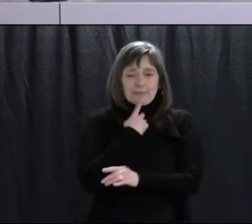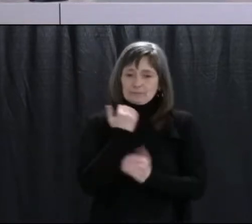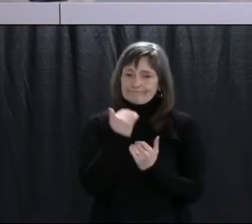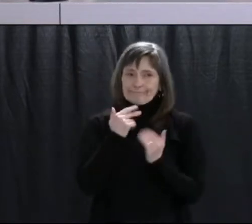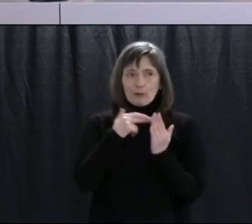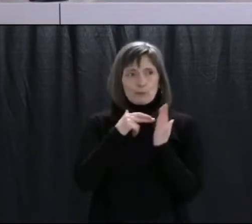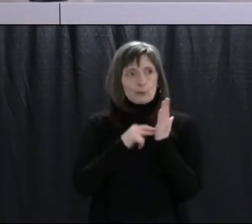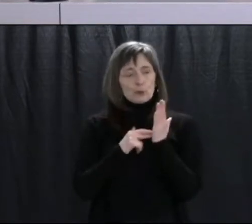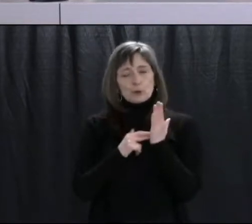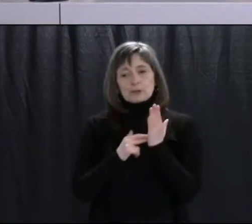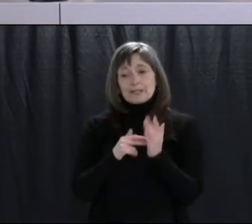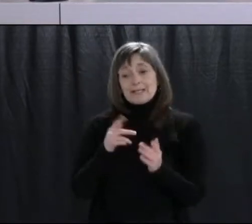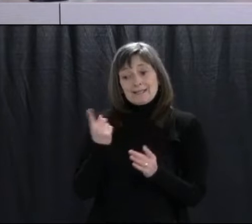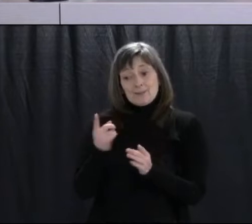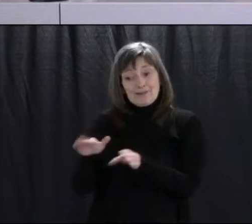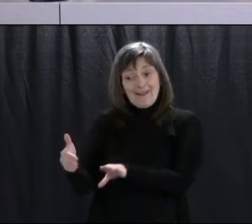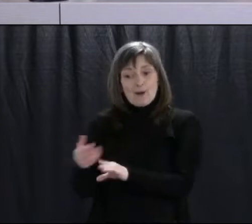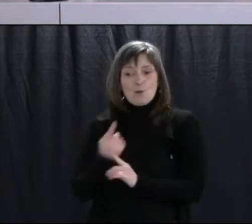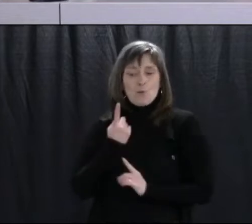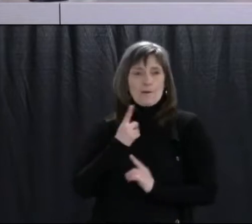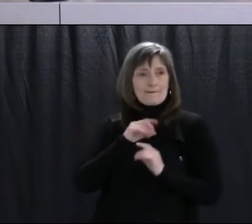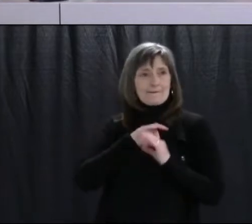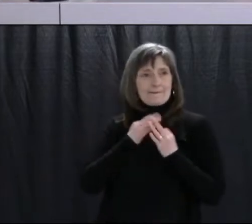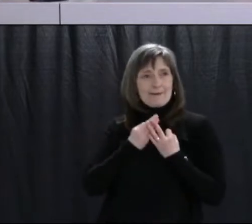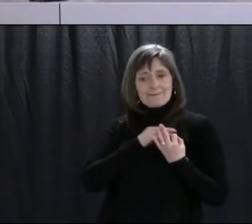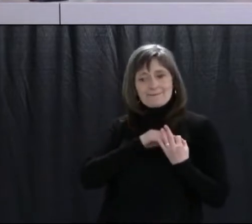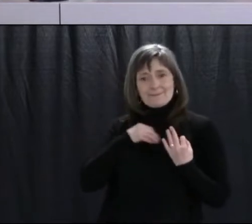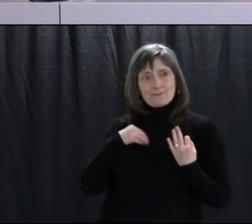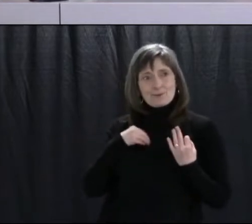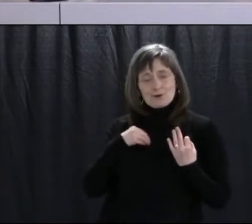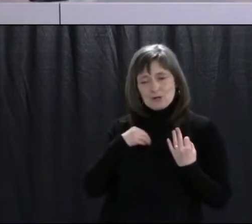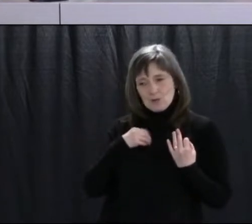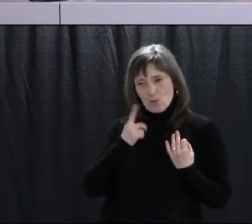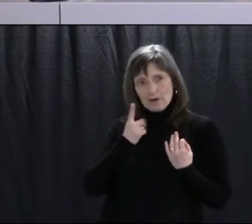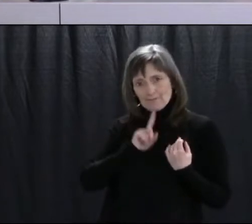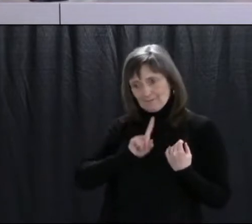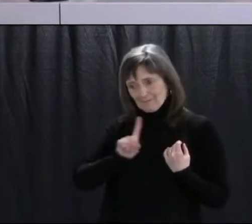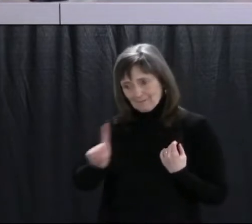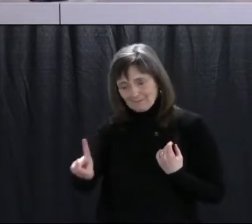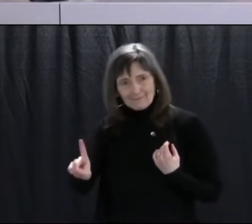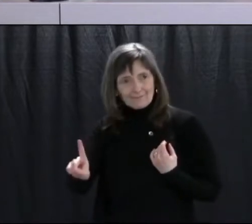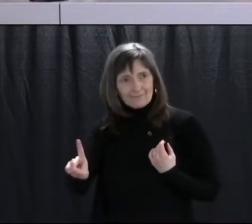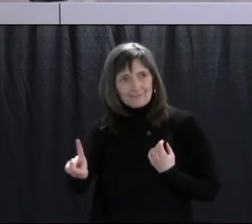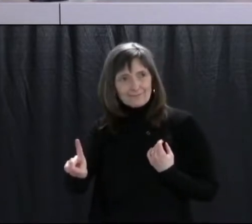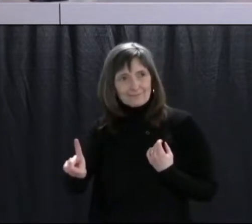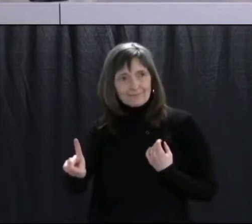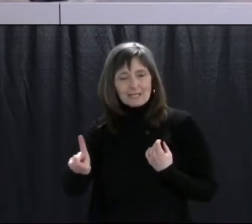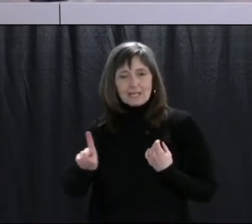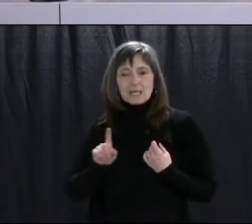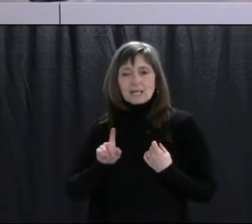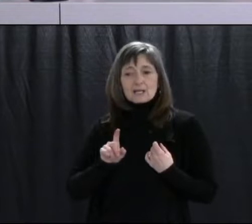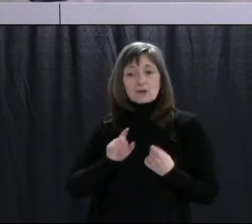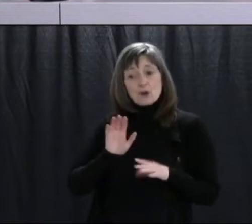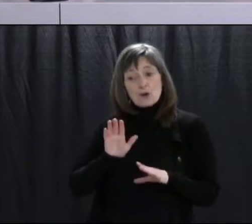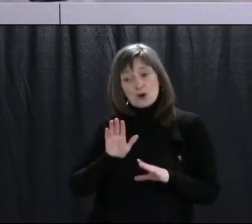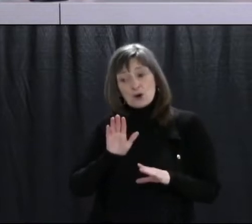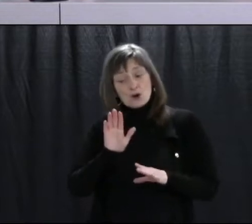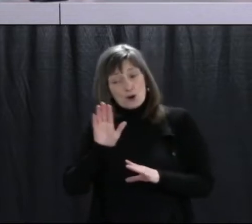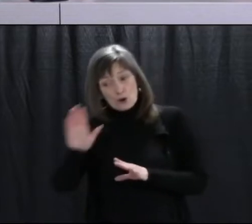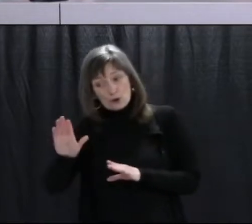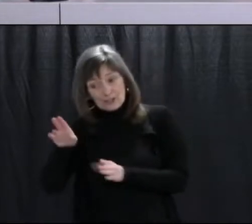visit their dying loved one. So this woman's children, for example, aren't even allowed to go and visit her and say